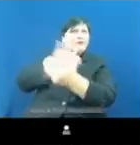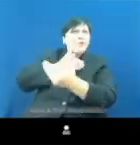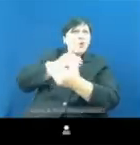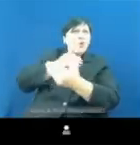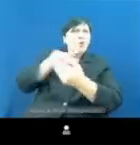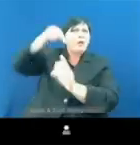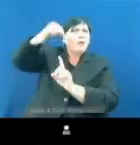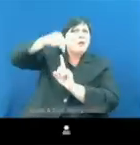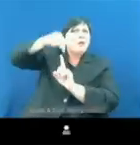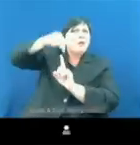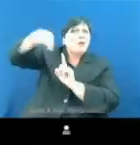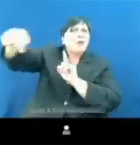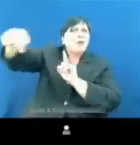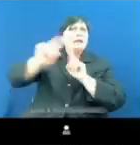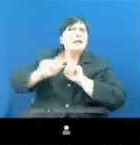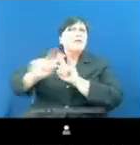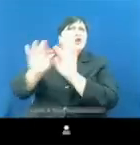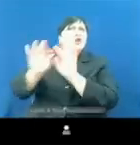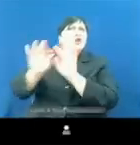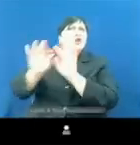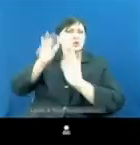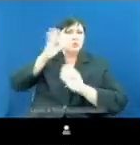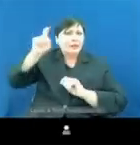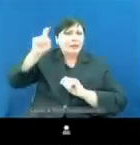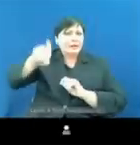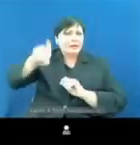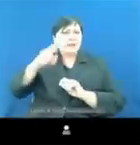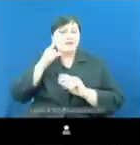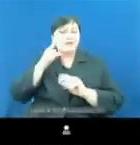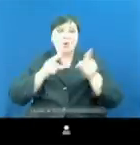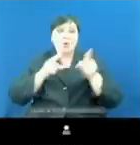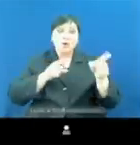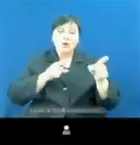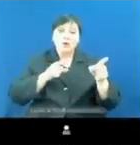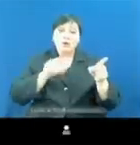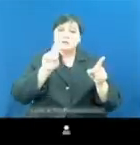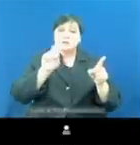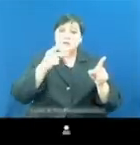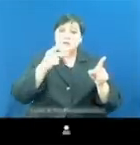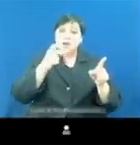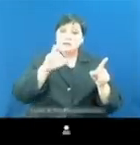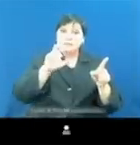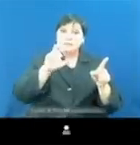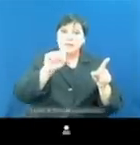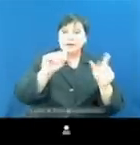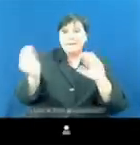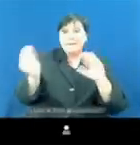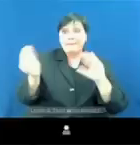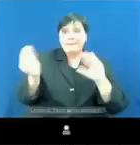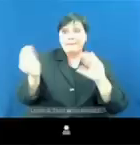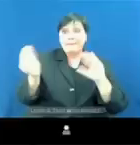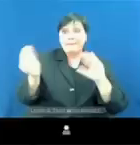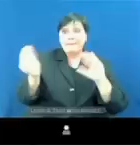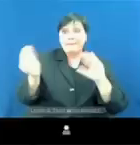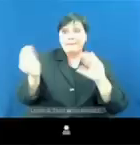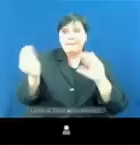for suspects as opposed to witnesses. It's also important to know when